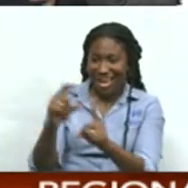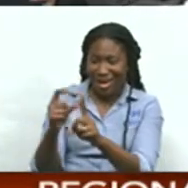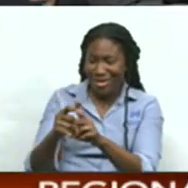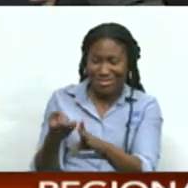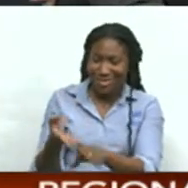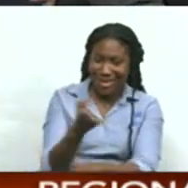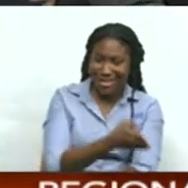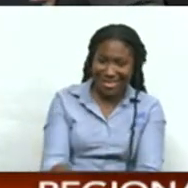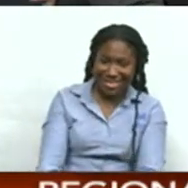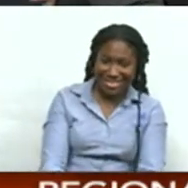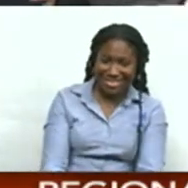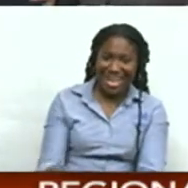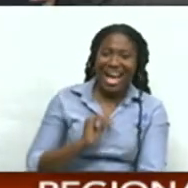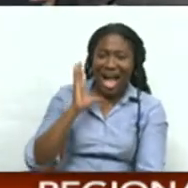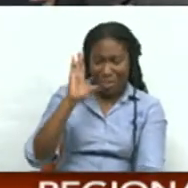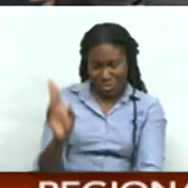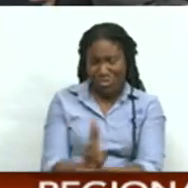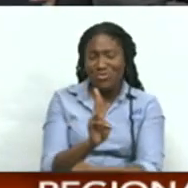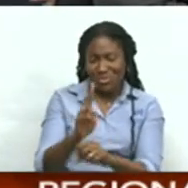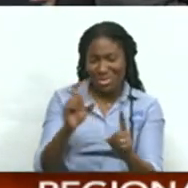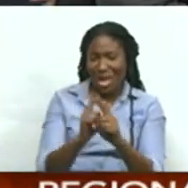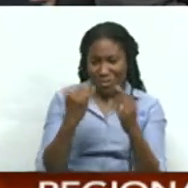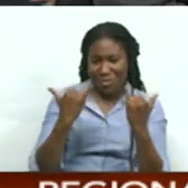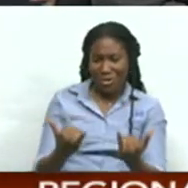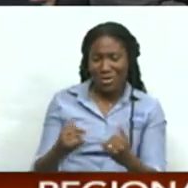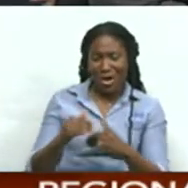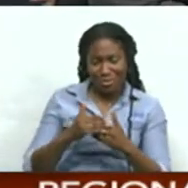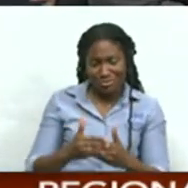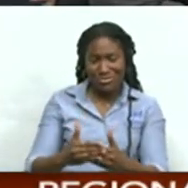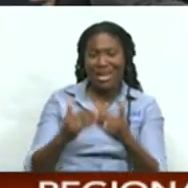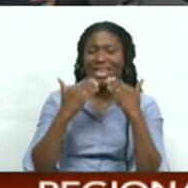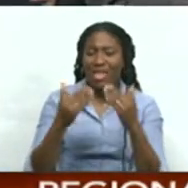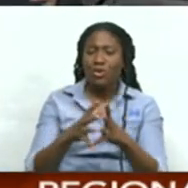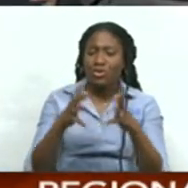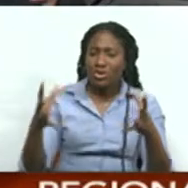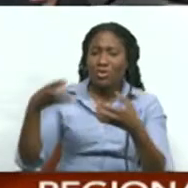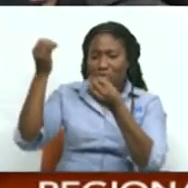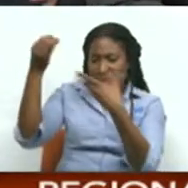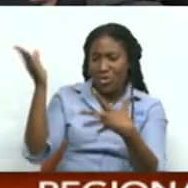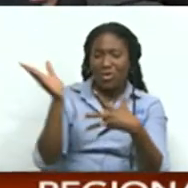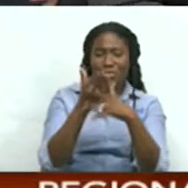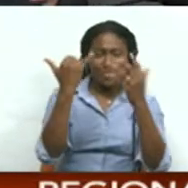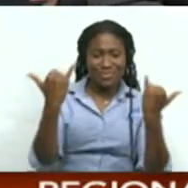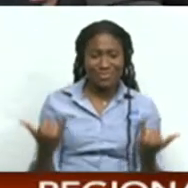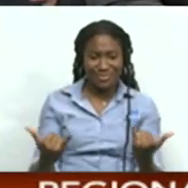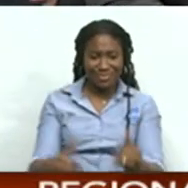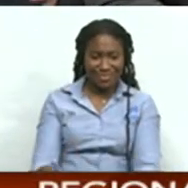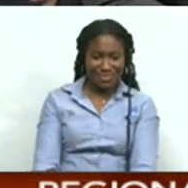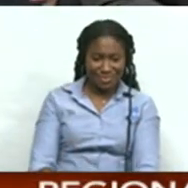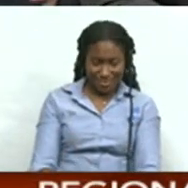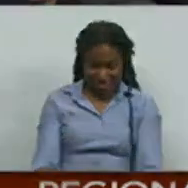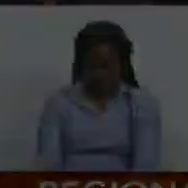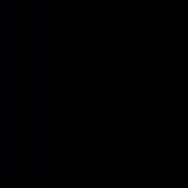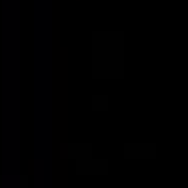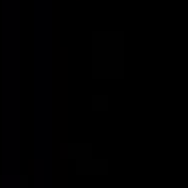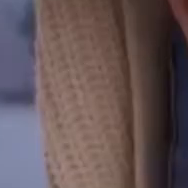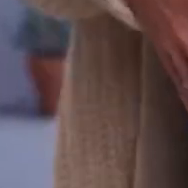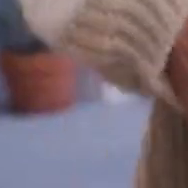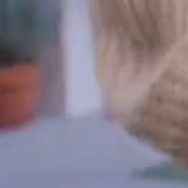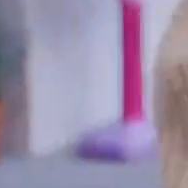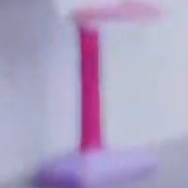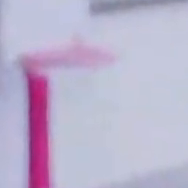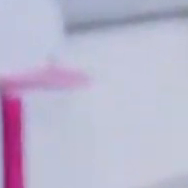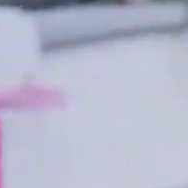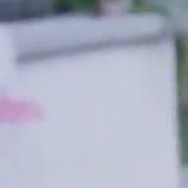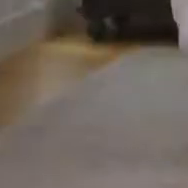to use that term all the time now. Thank you so much, Jassy. Let's take a break. We'll be right back. Bending down to the